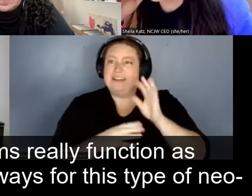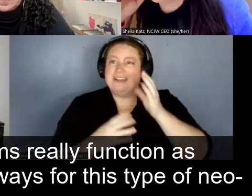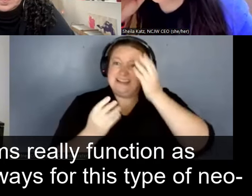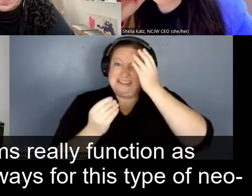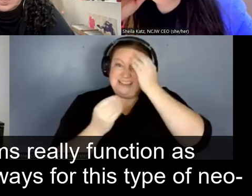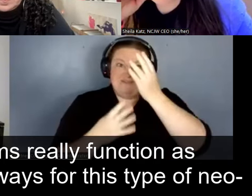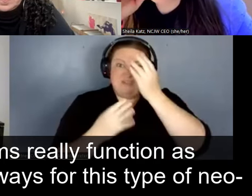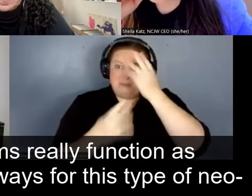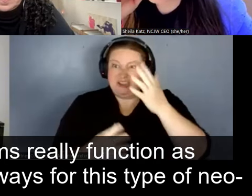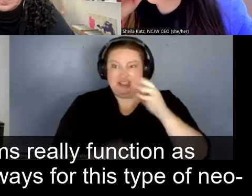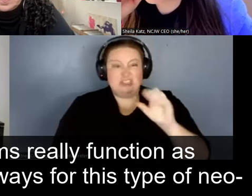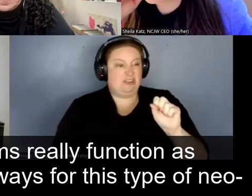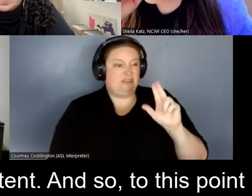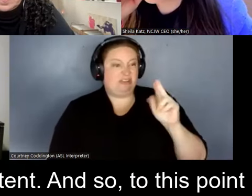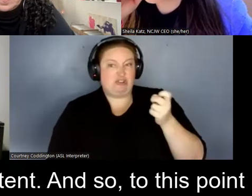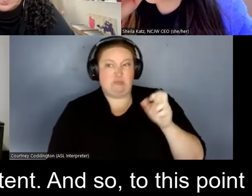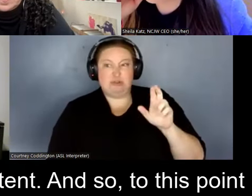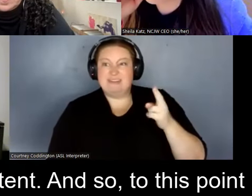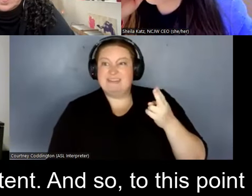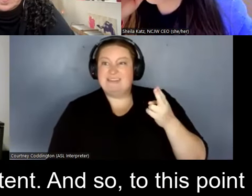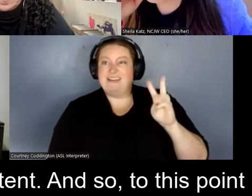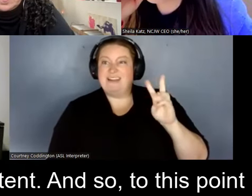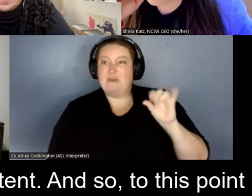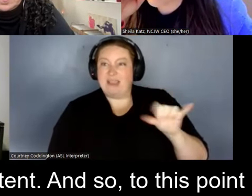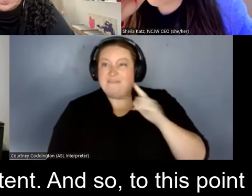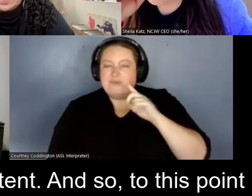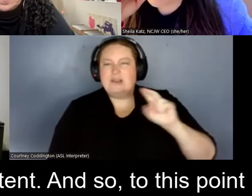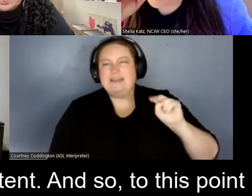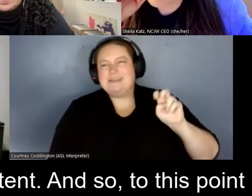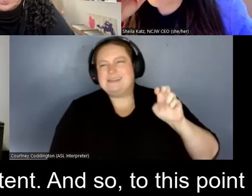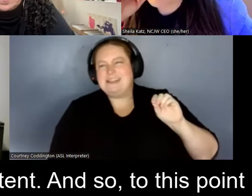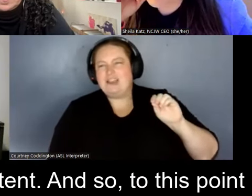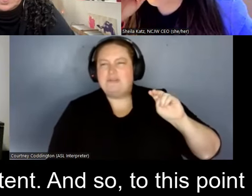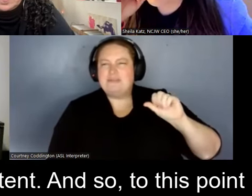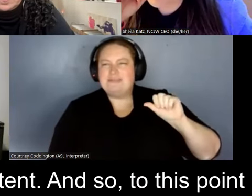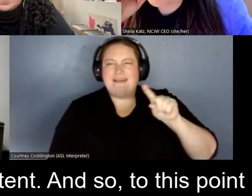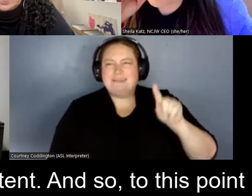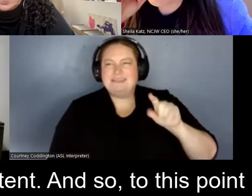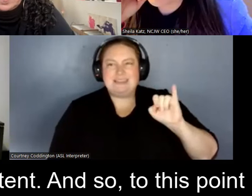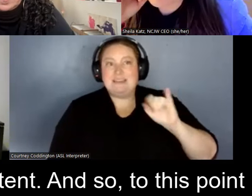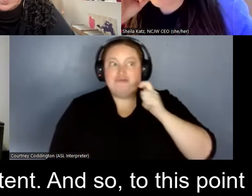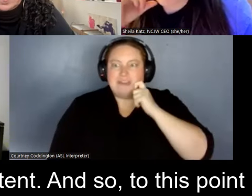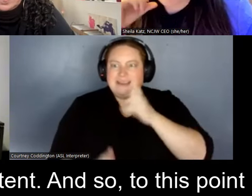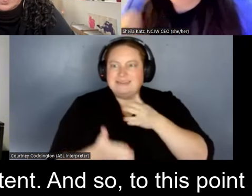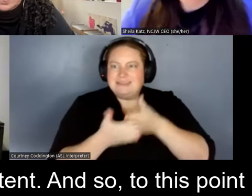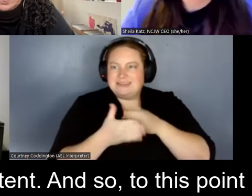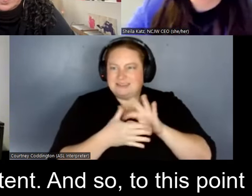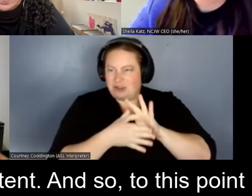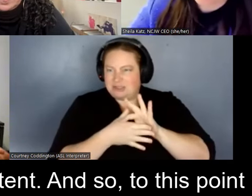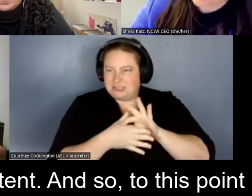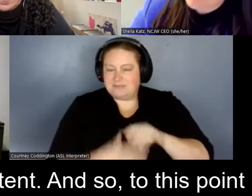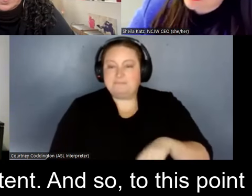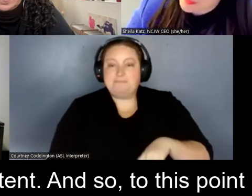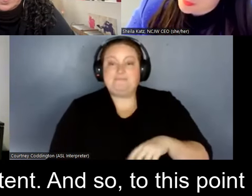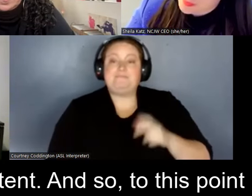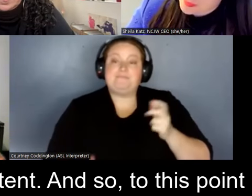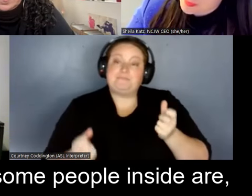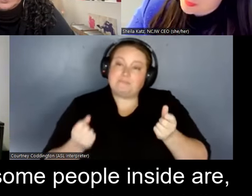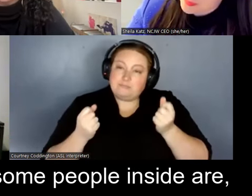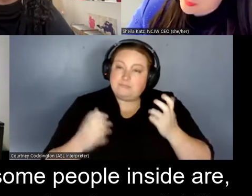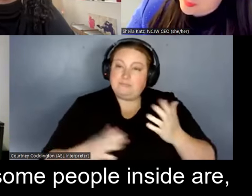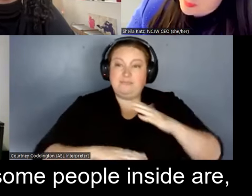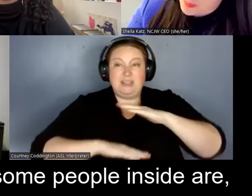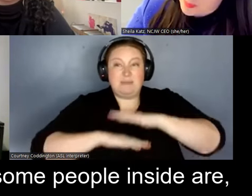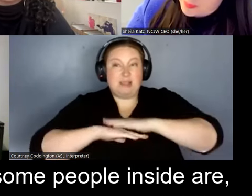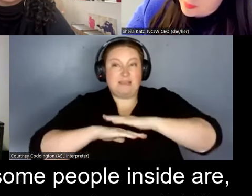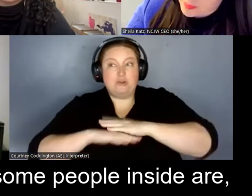superhighways for this type of neo-Nazi, white supremacist, racist content. And so to this point, many of the platforms say that they're